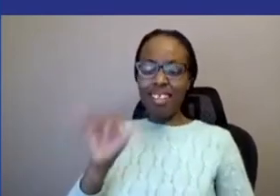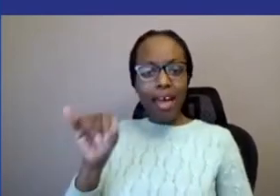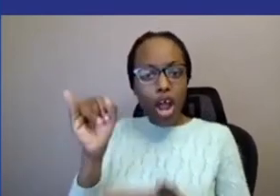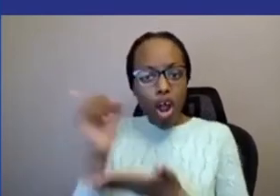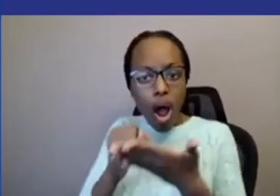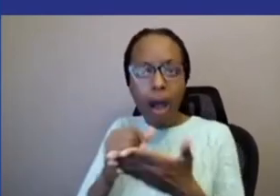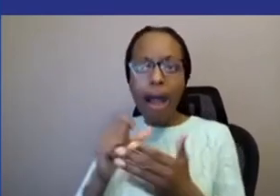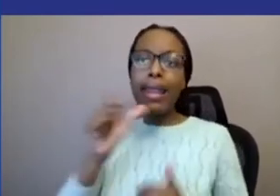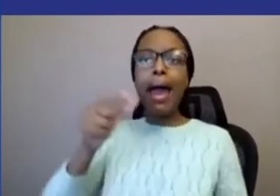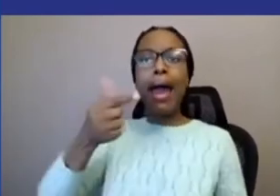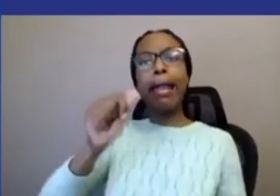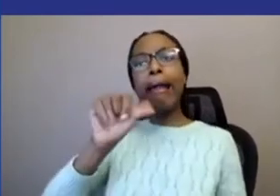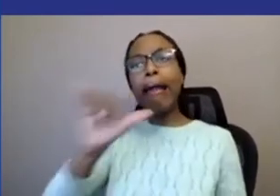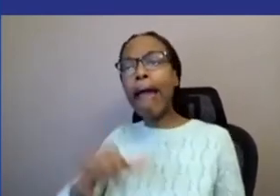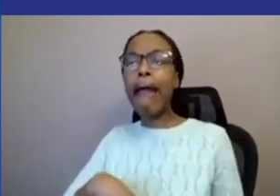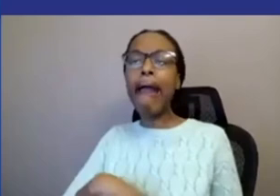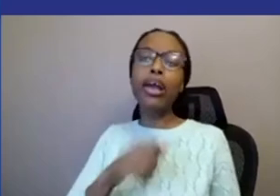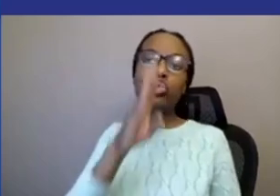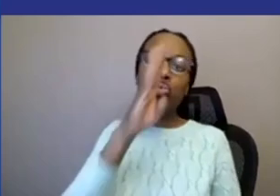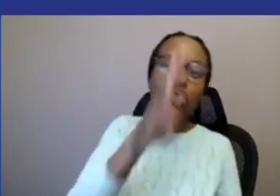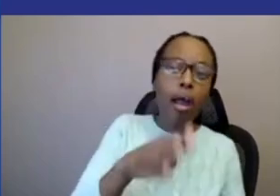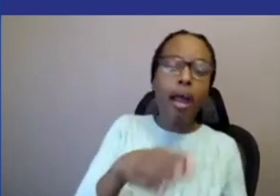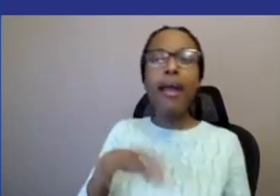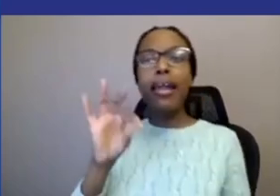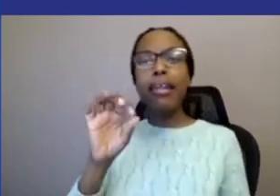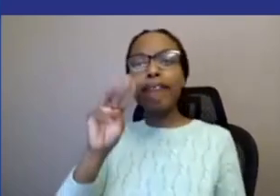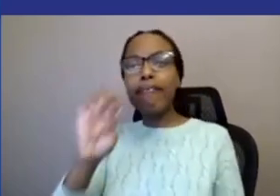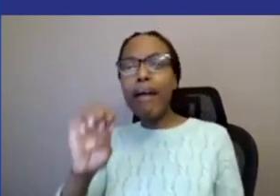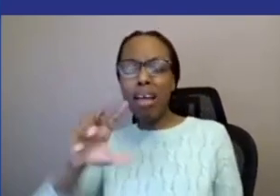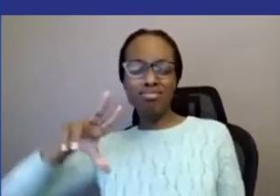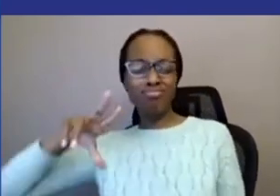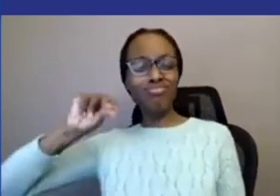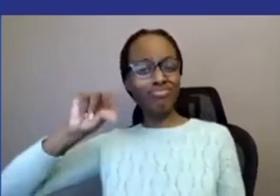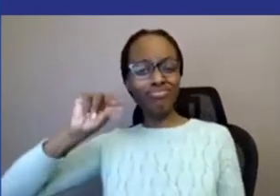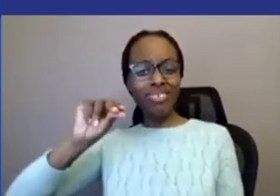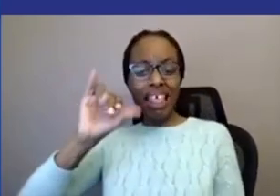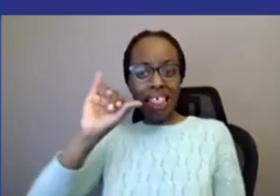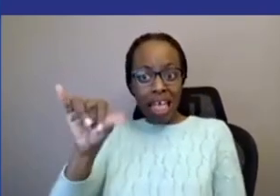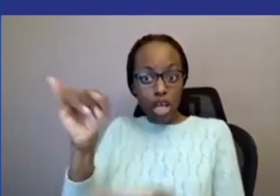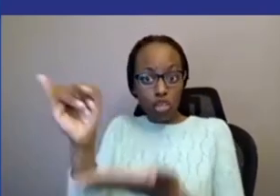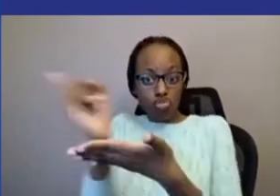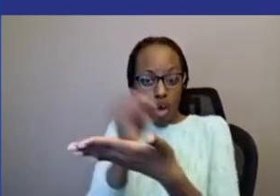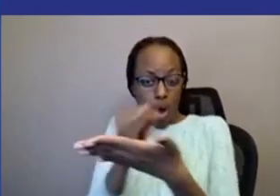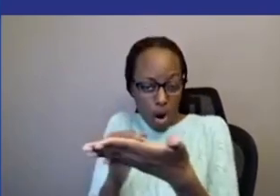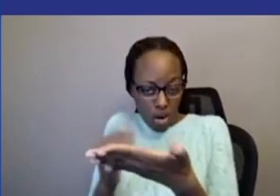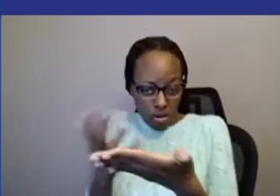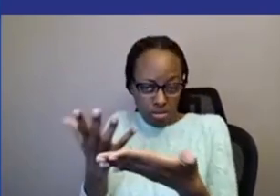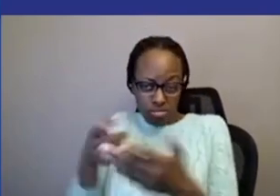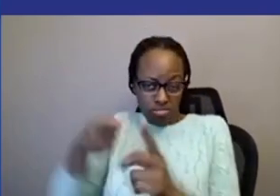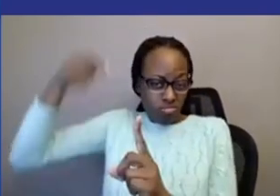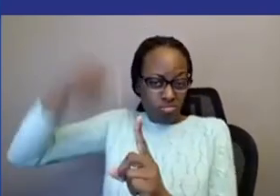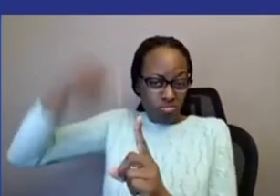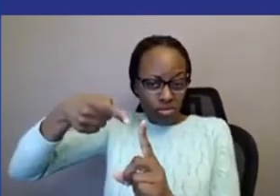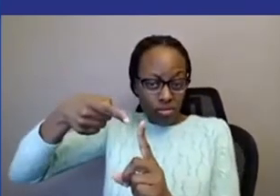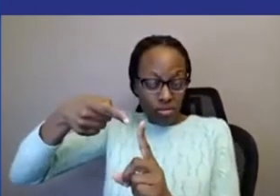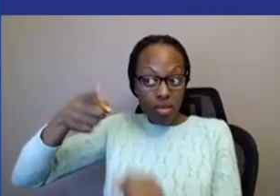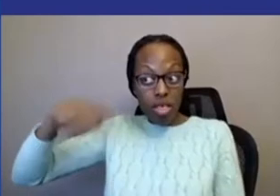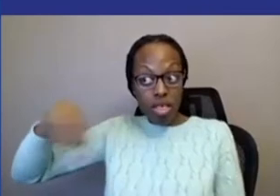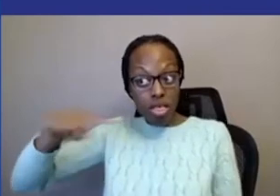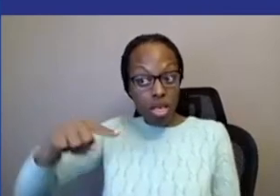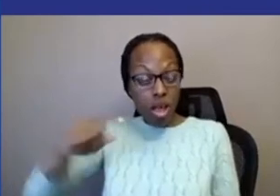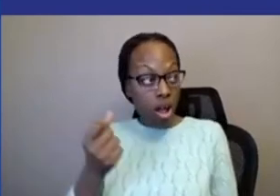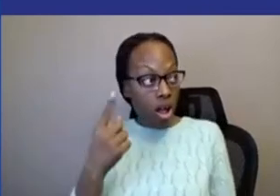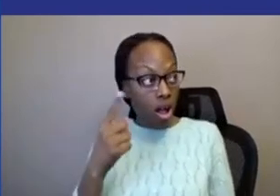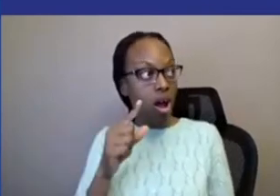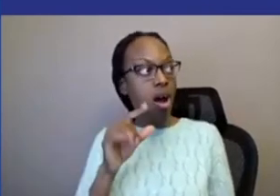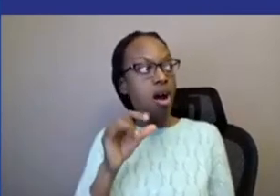gay, straight, feminine. This is art. And when they understood that, like I said, they were better to